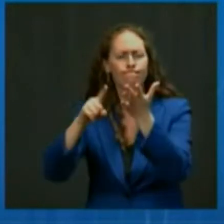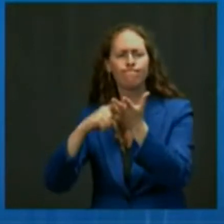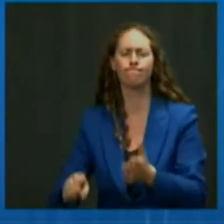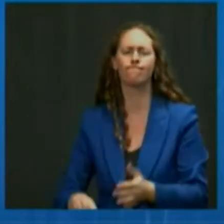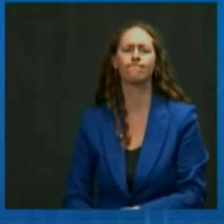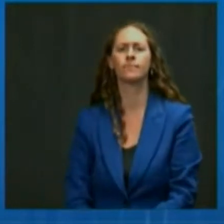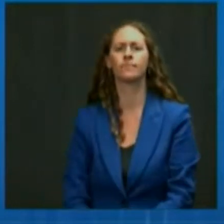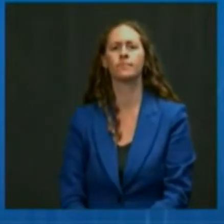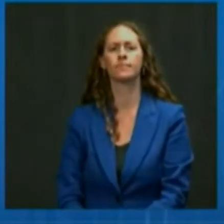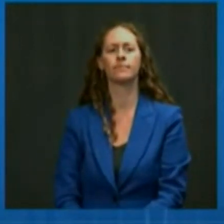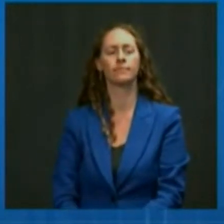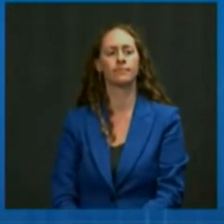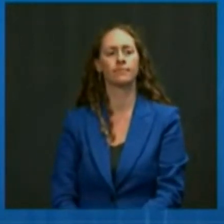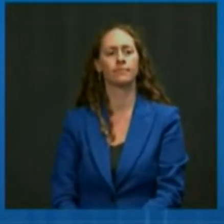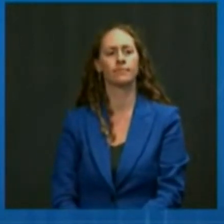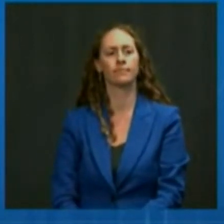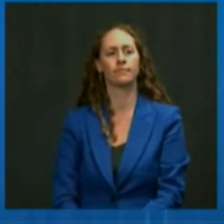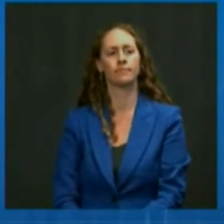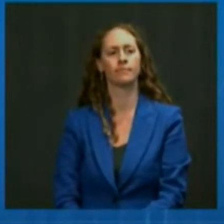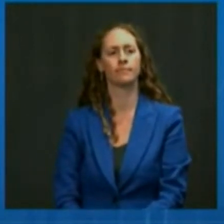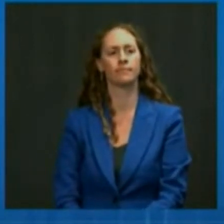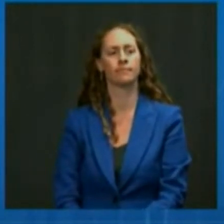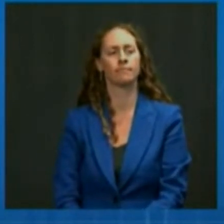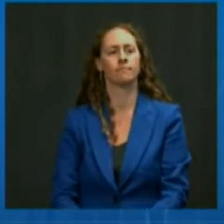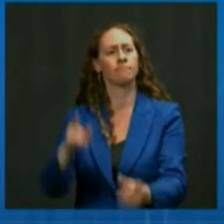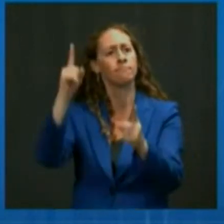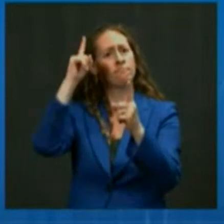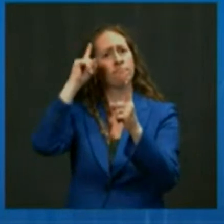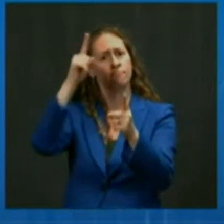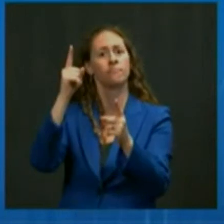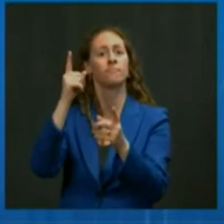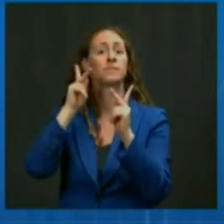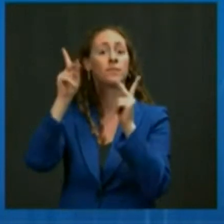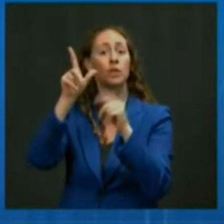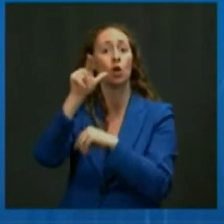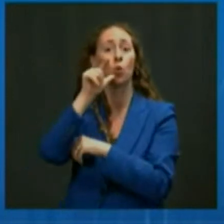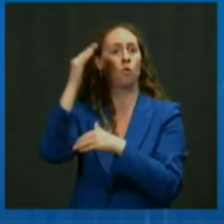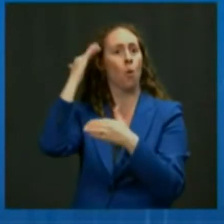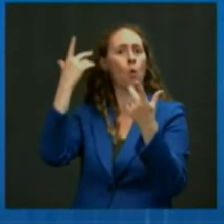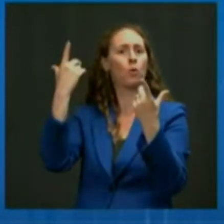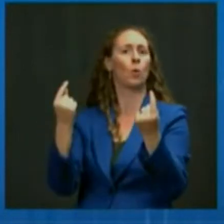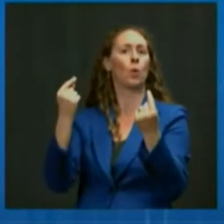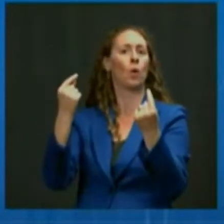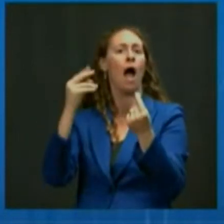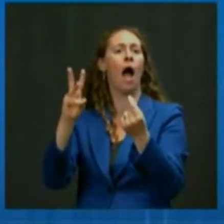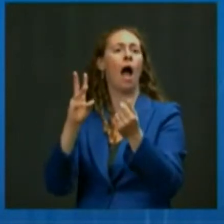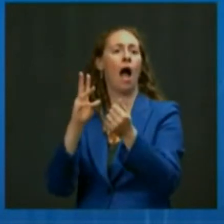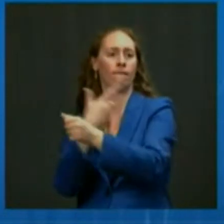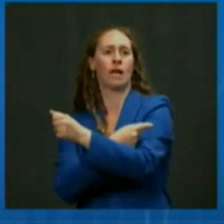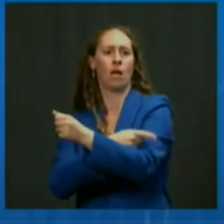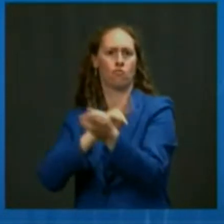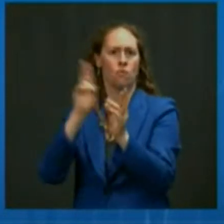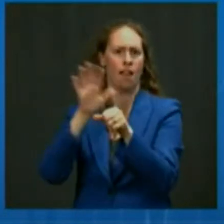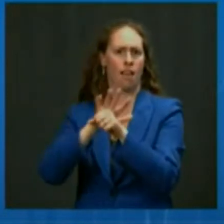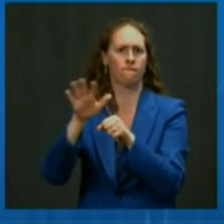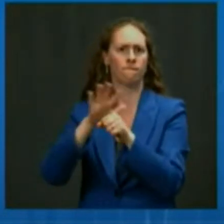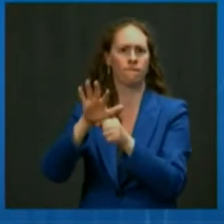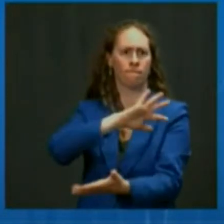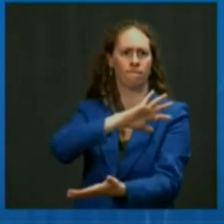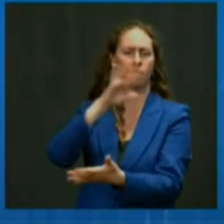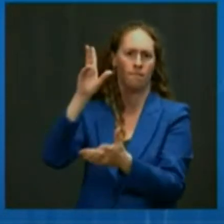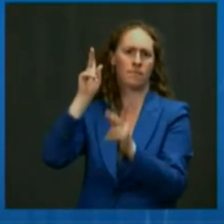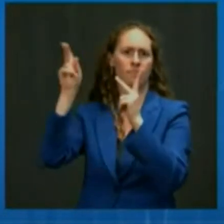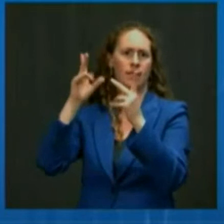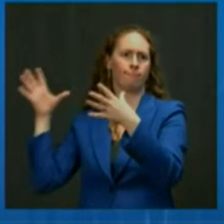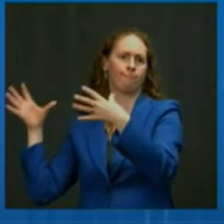enough vaccinators in the field. FEMA stands ready to help in any way. As I mentioned, that